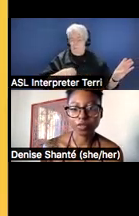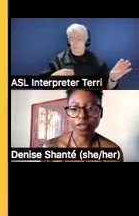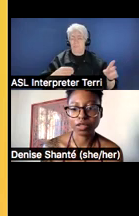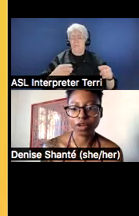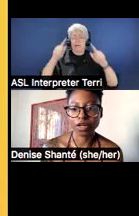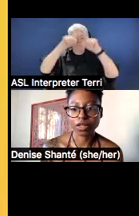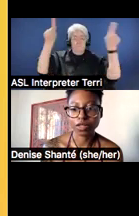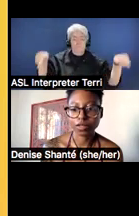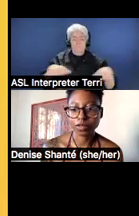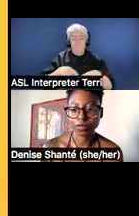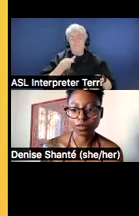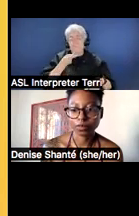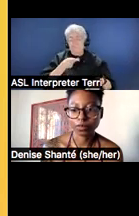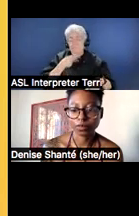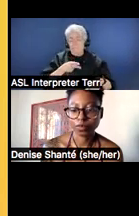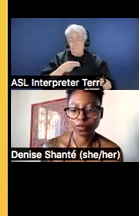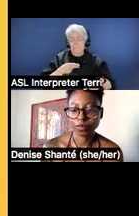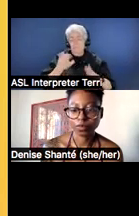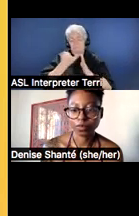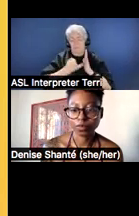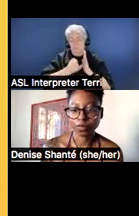framed piece of art.